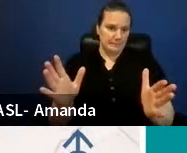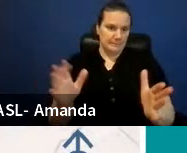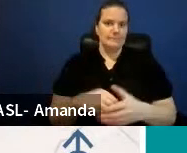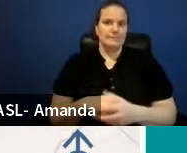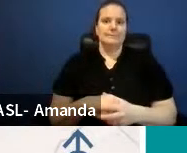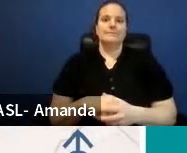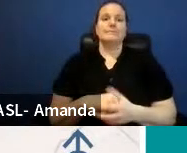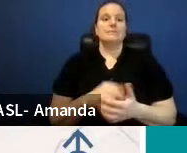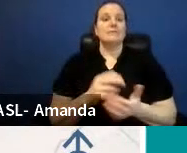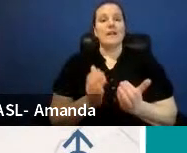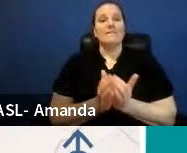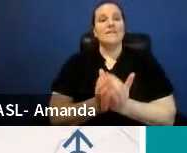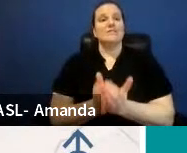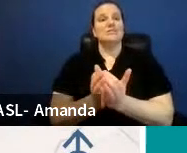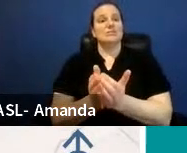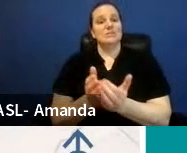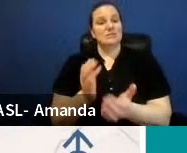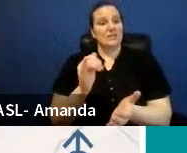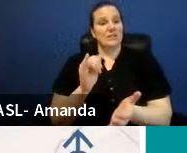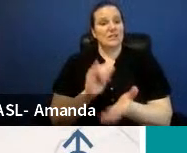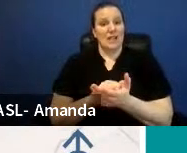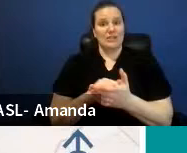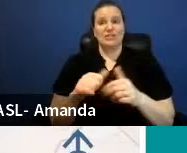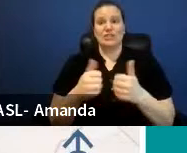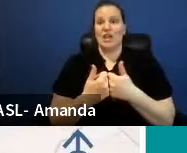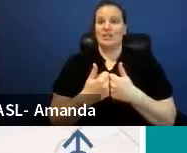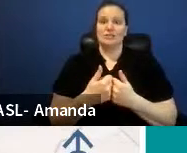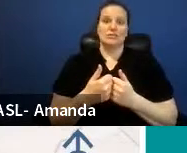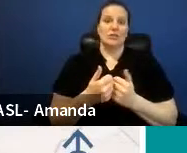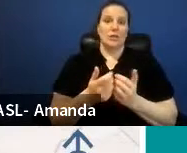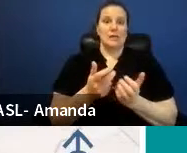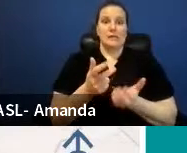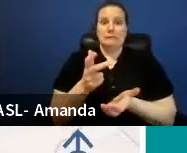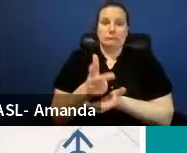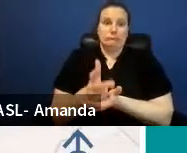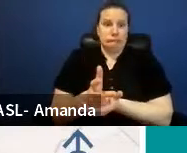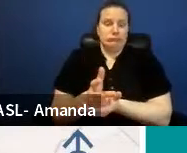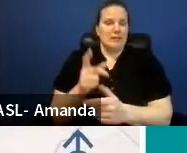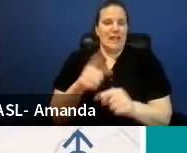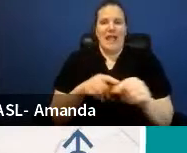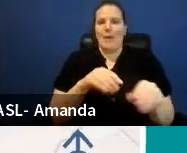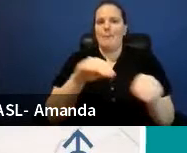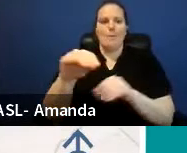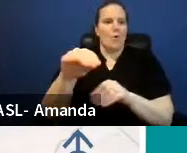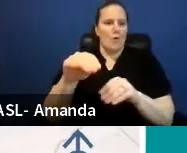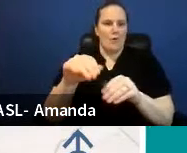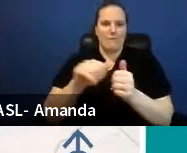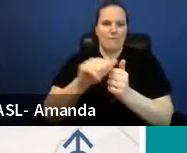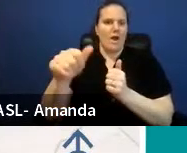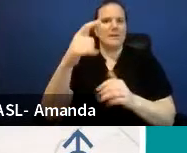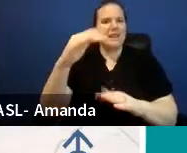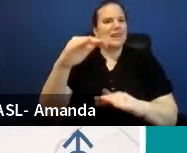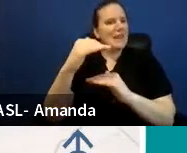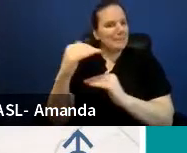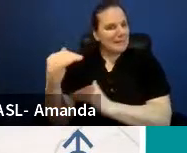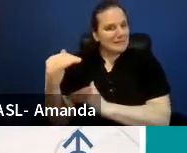the vessels that would challenge or need deep draft cannot move that far because of those